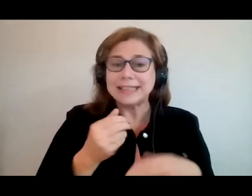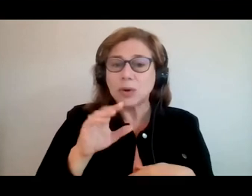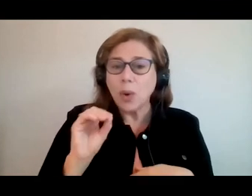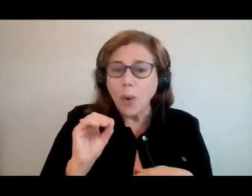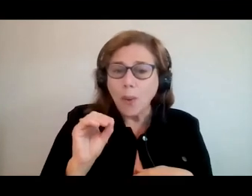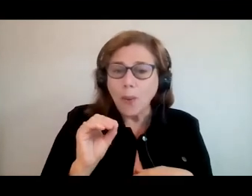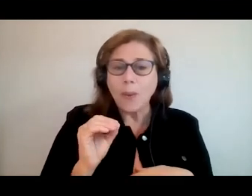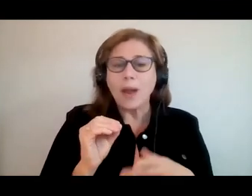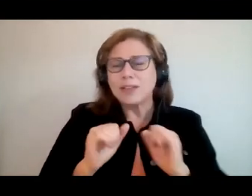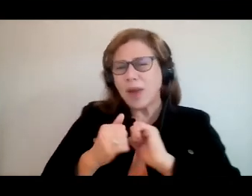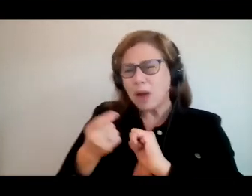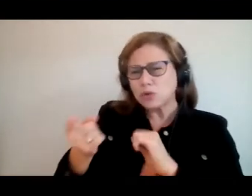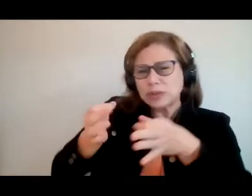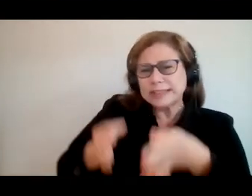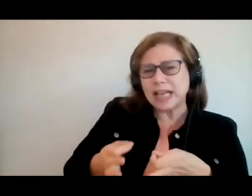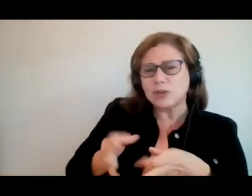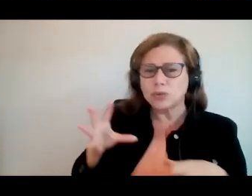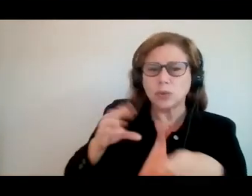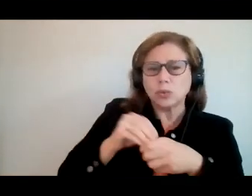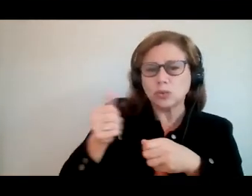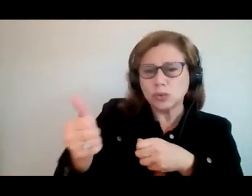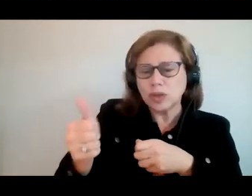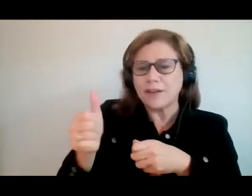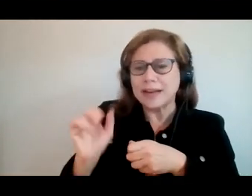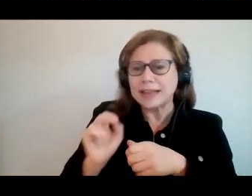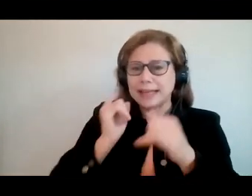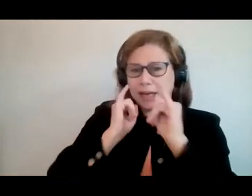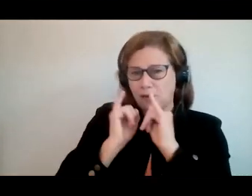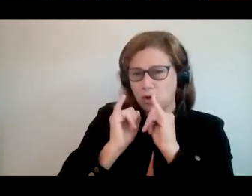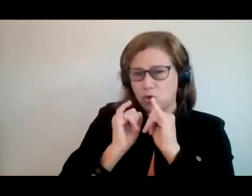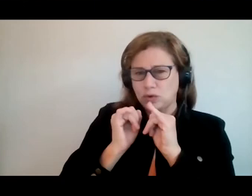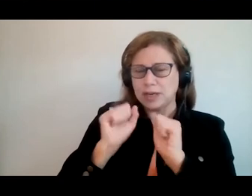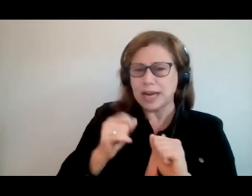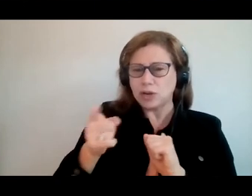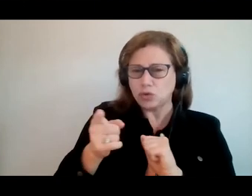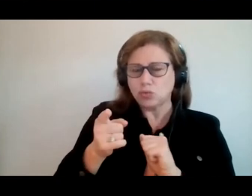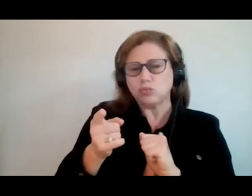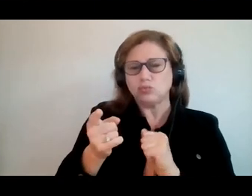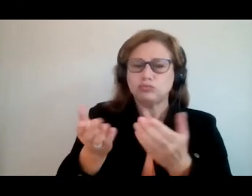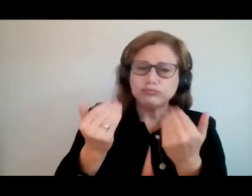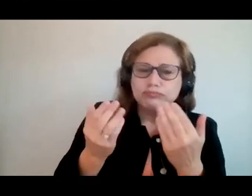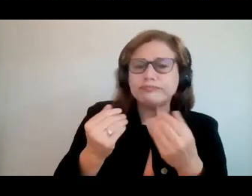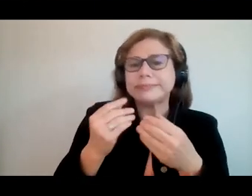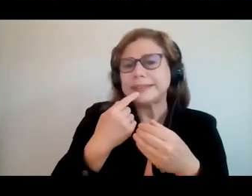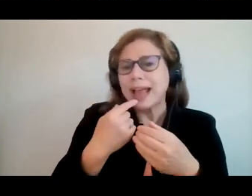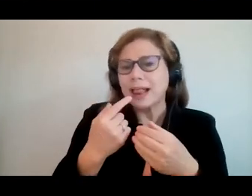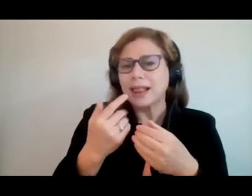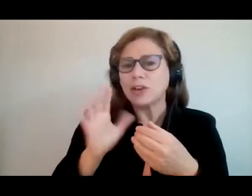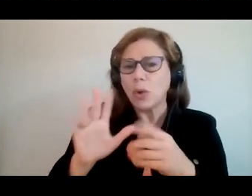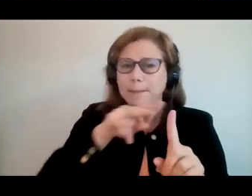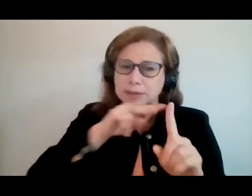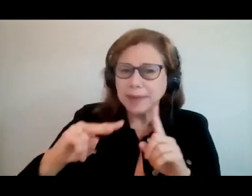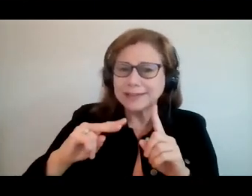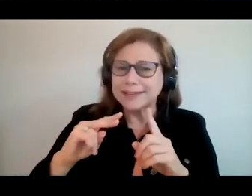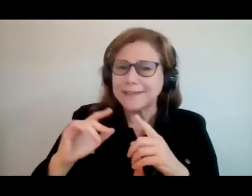moment into the interview, and what that was like from your perspective.